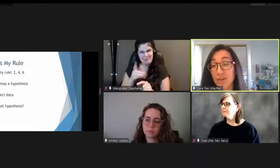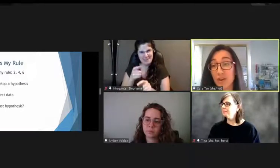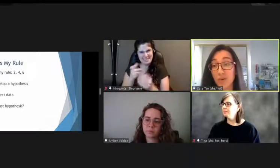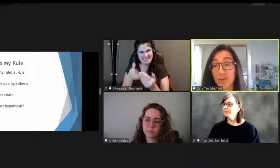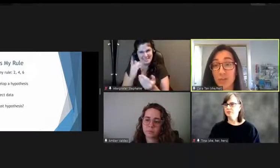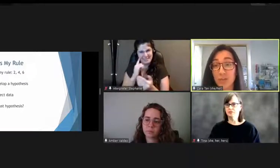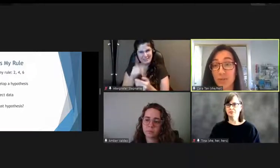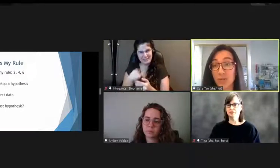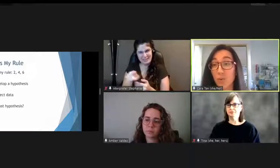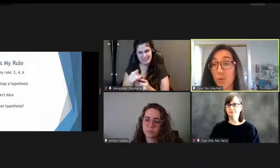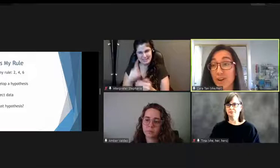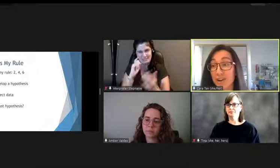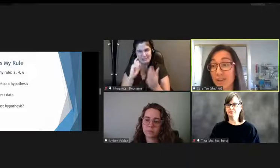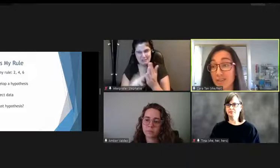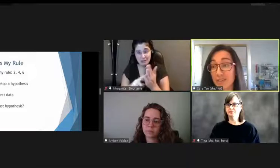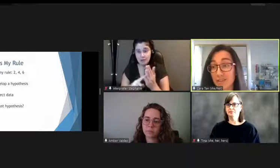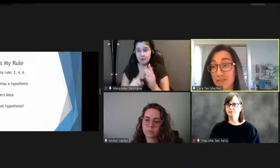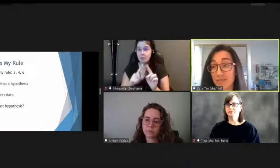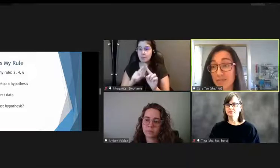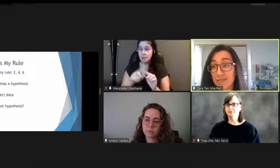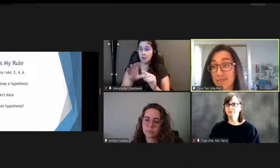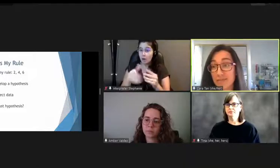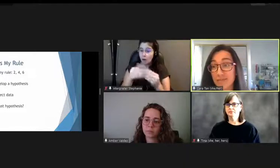the numbers are becoming more negative.